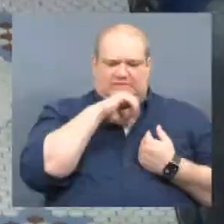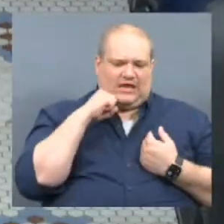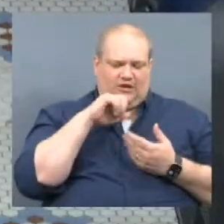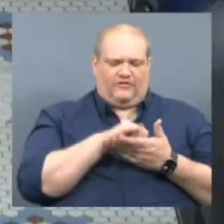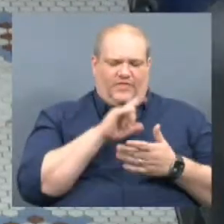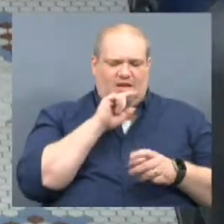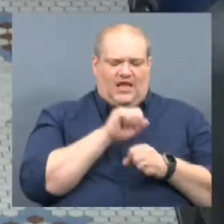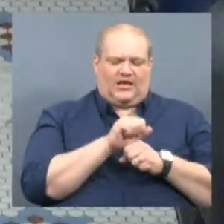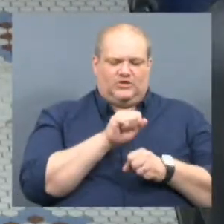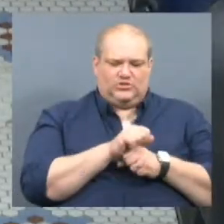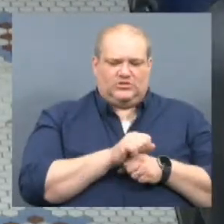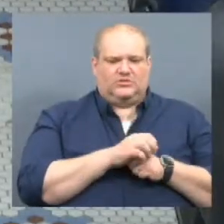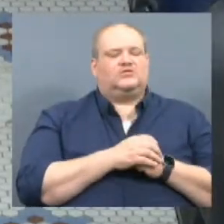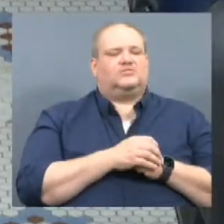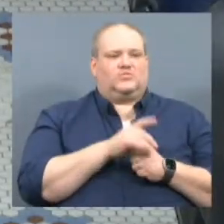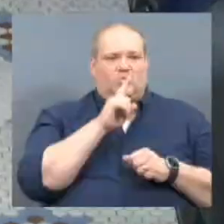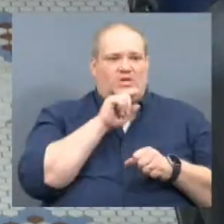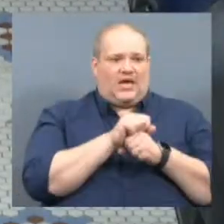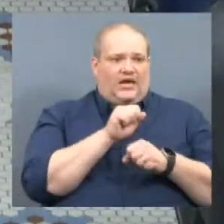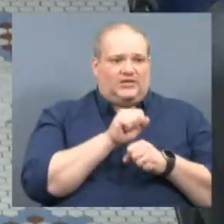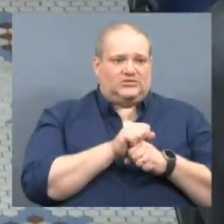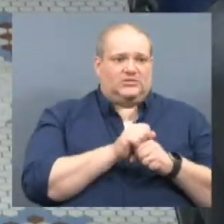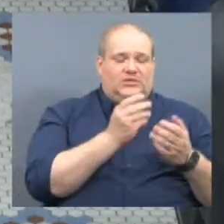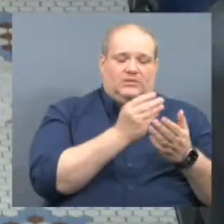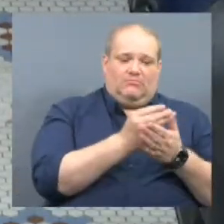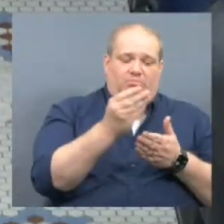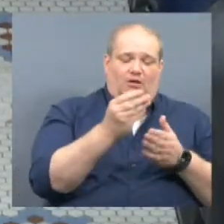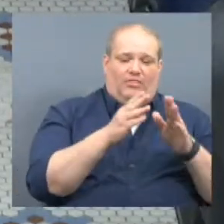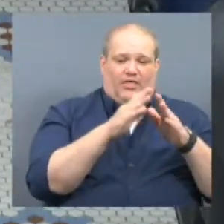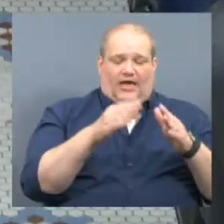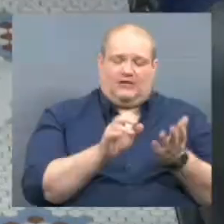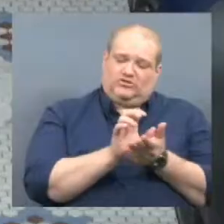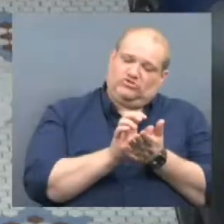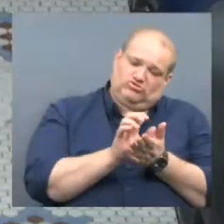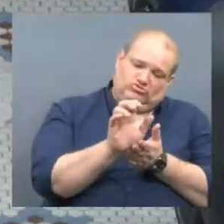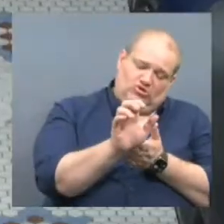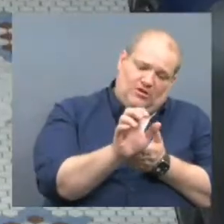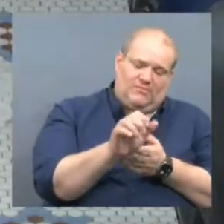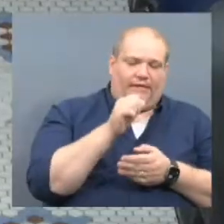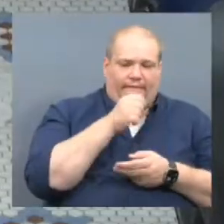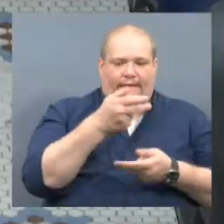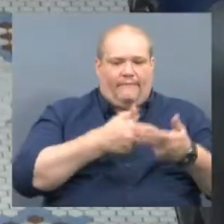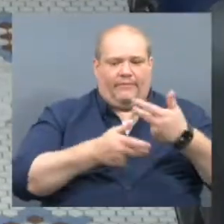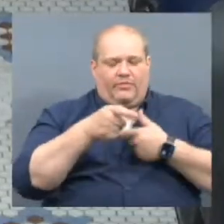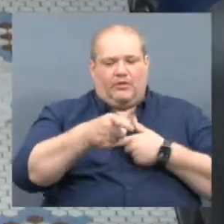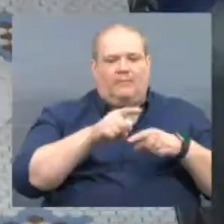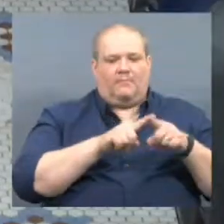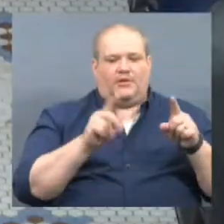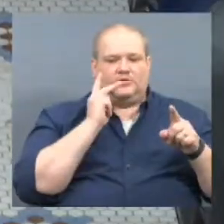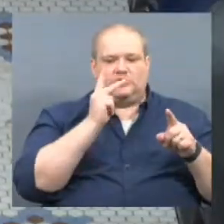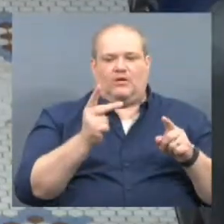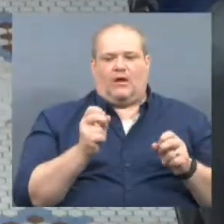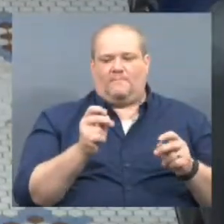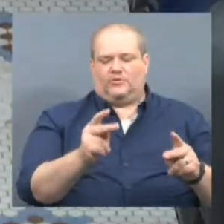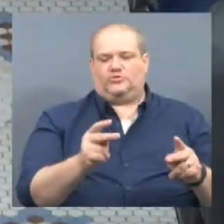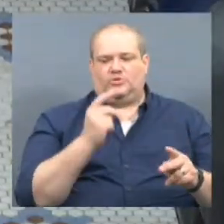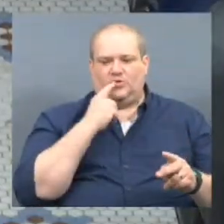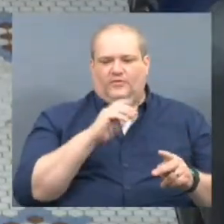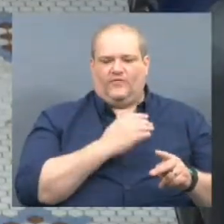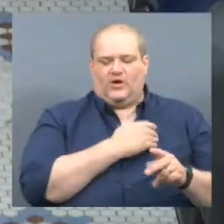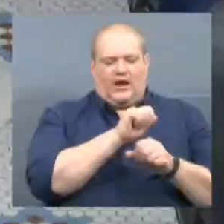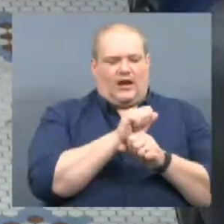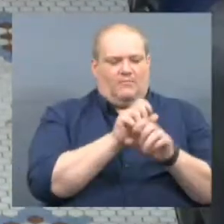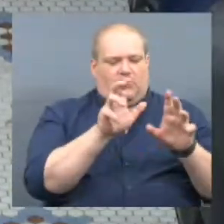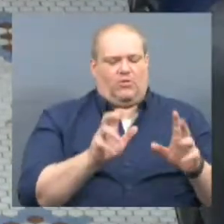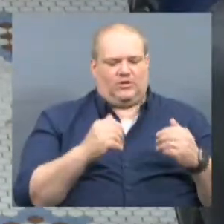actually. So we actually would have just bought the house and scraped it down and not put something, but we saw an opportunity for our